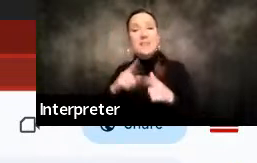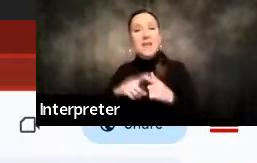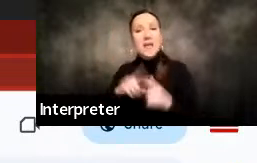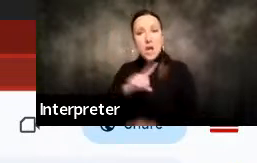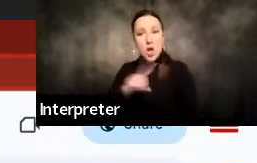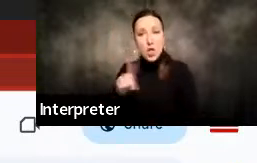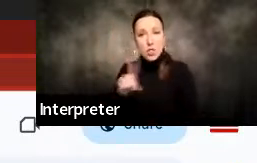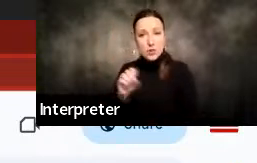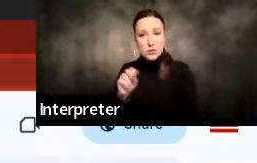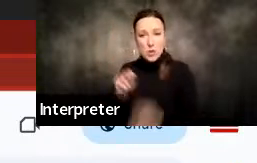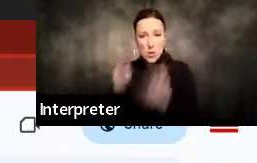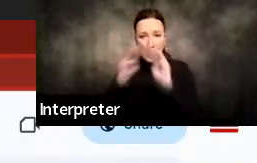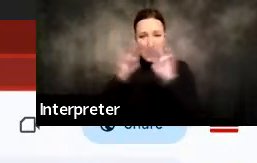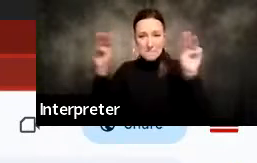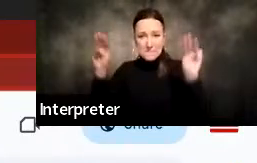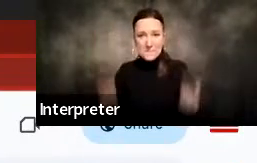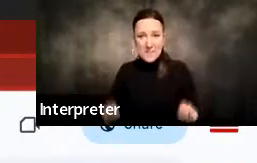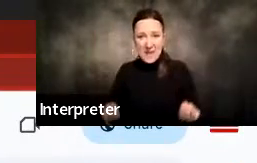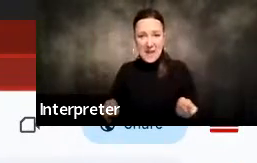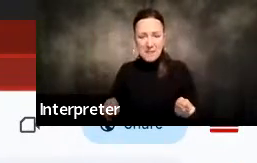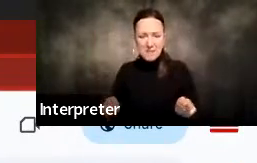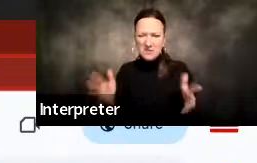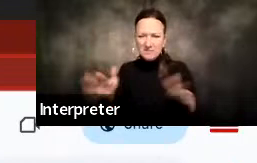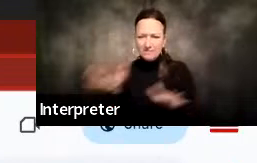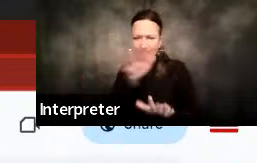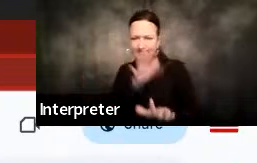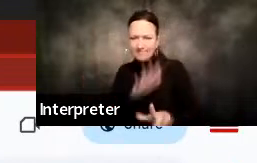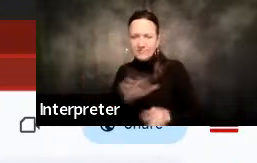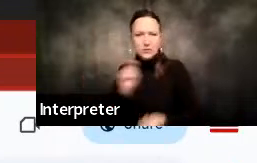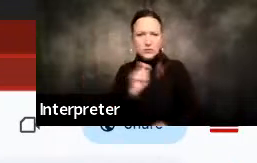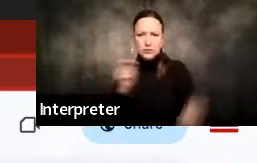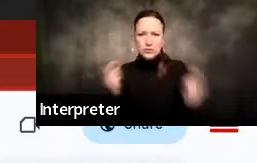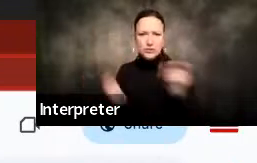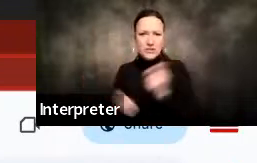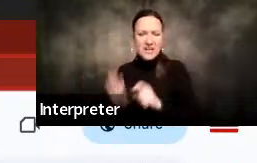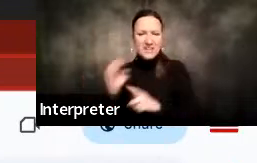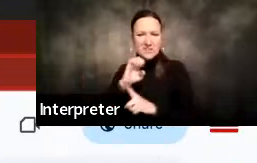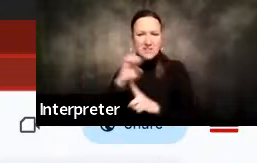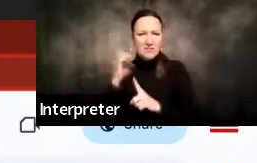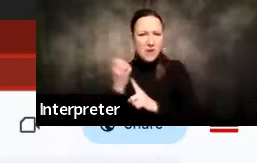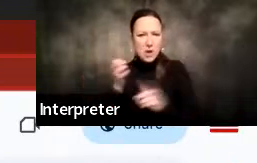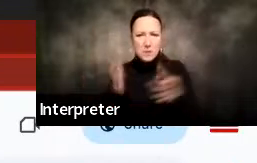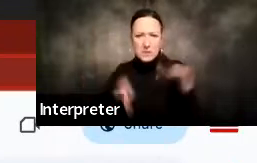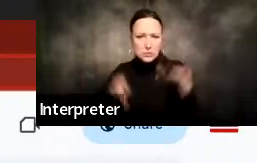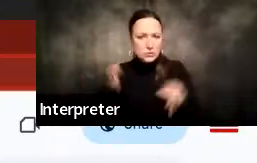see what needs to be changed to prevent continued environmental injustices.